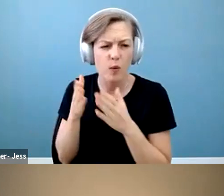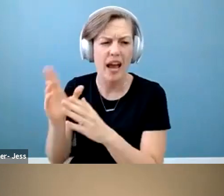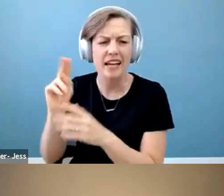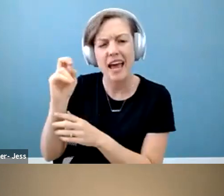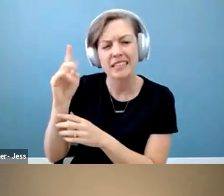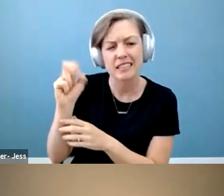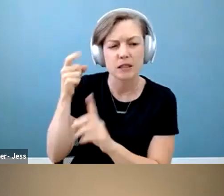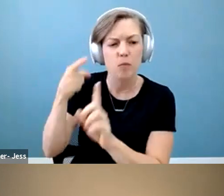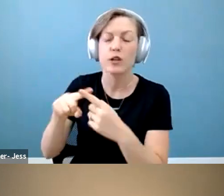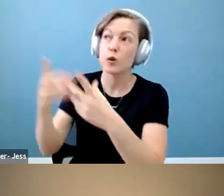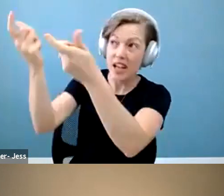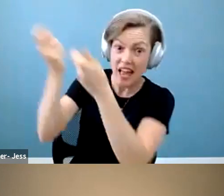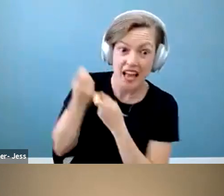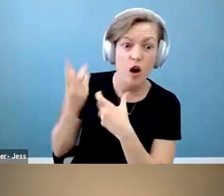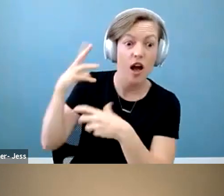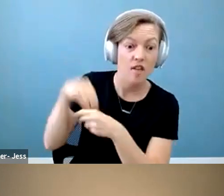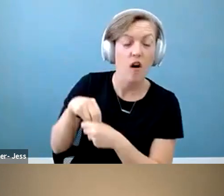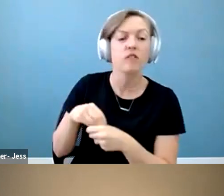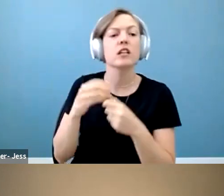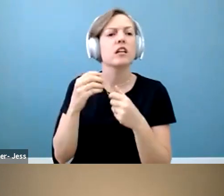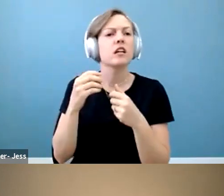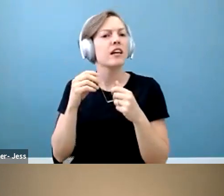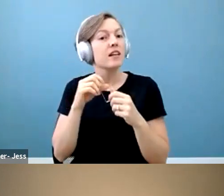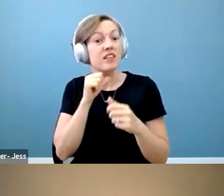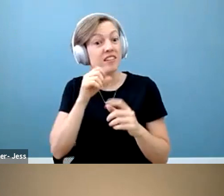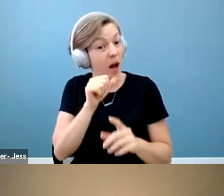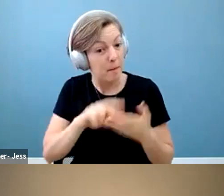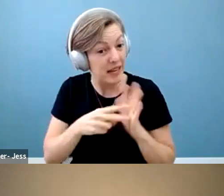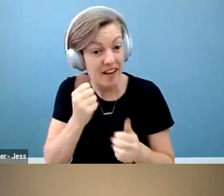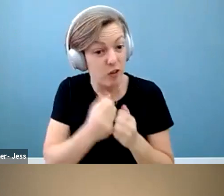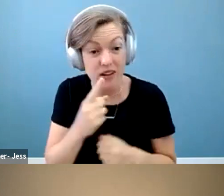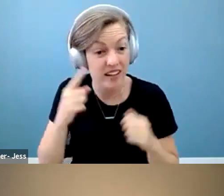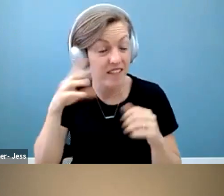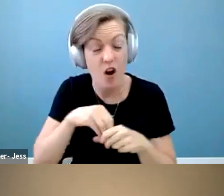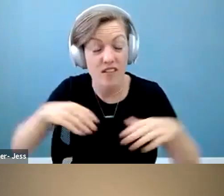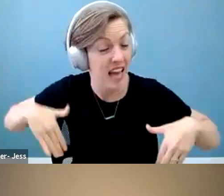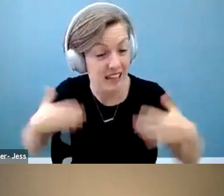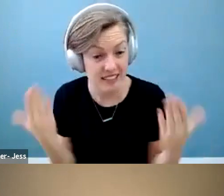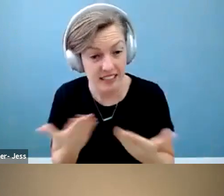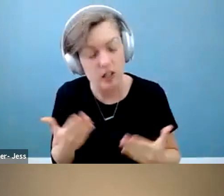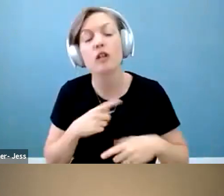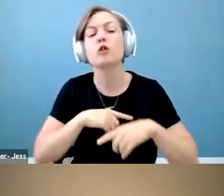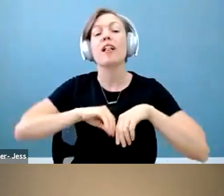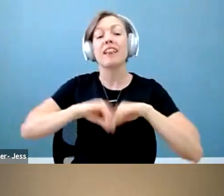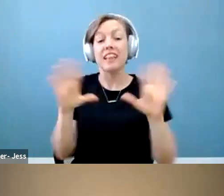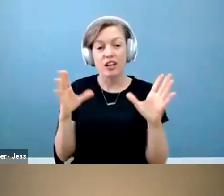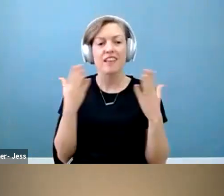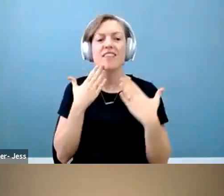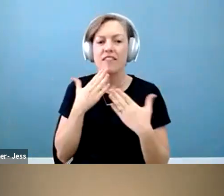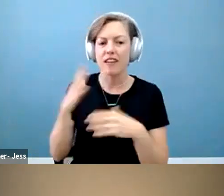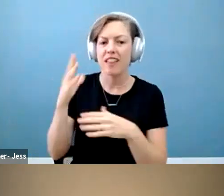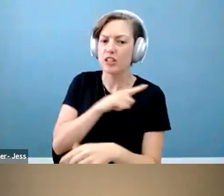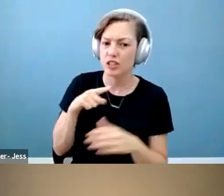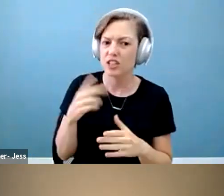for getting everyone involved. That said, not everyone has been involved yet here. Clearly and thankfully, the legislators saw that